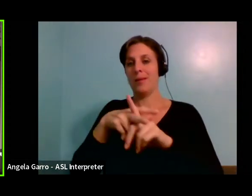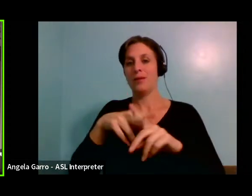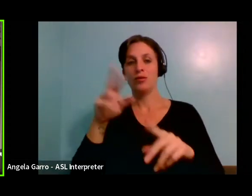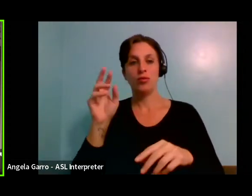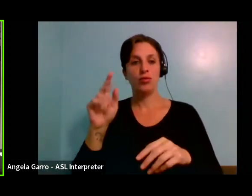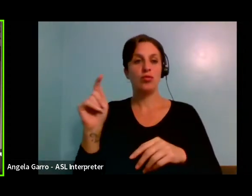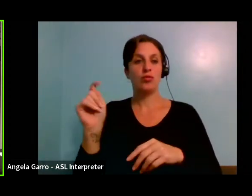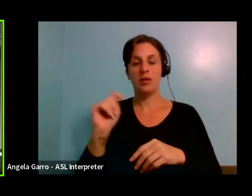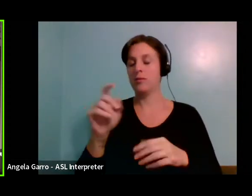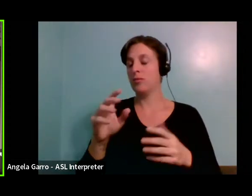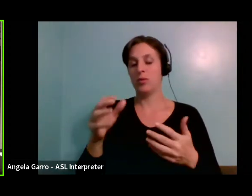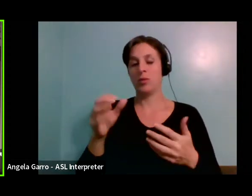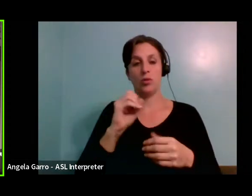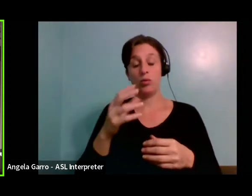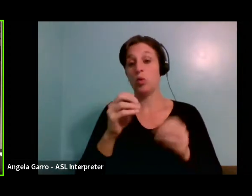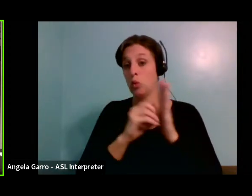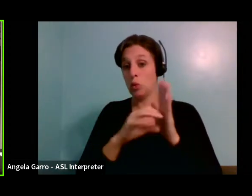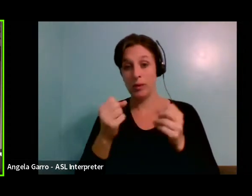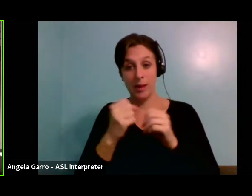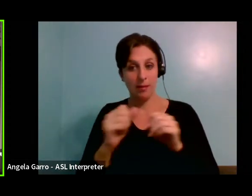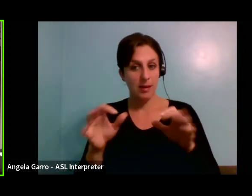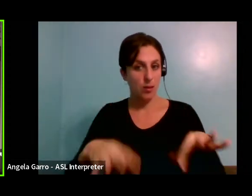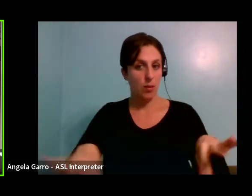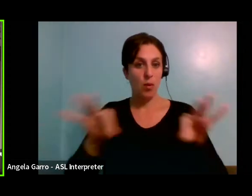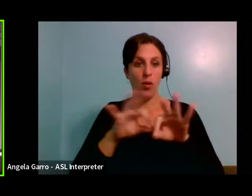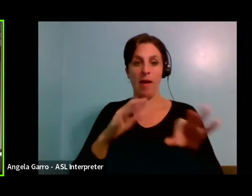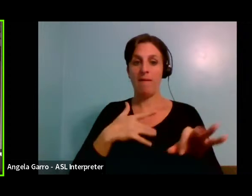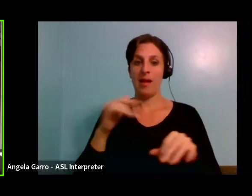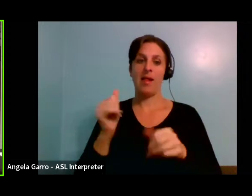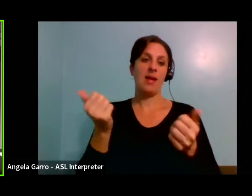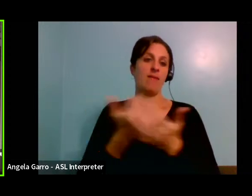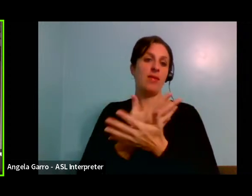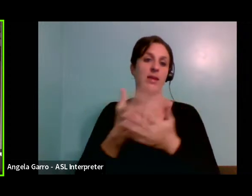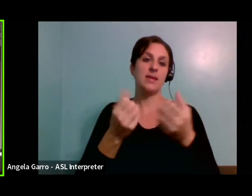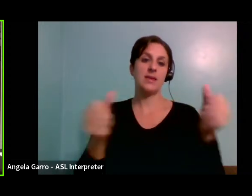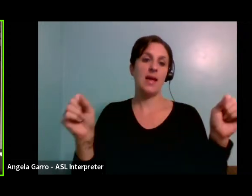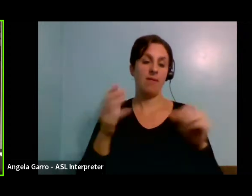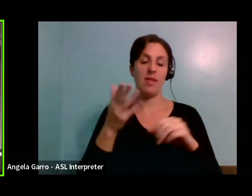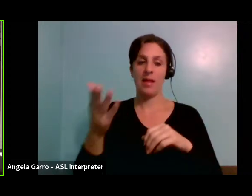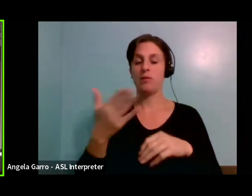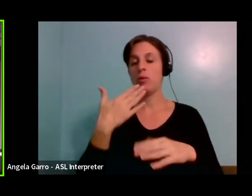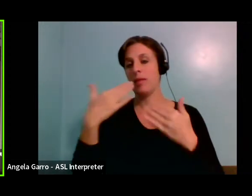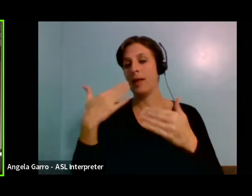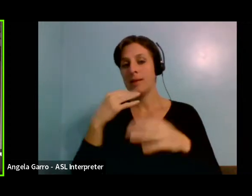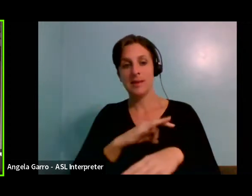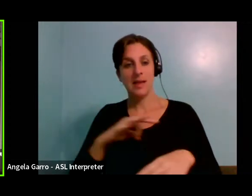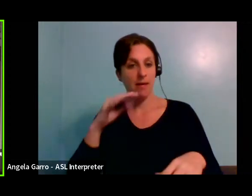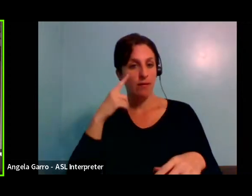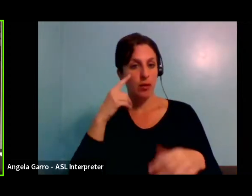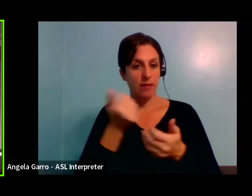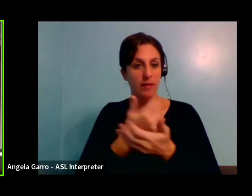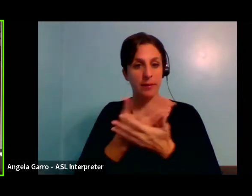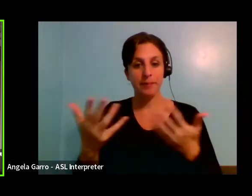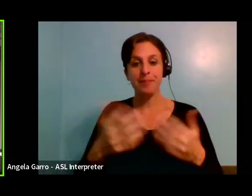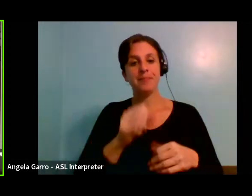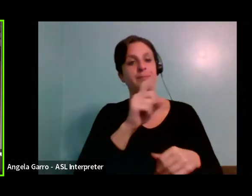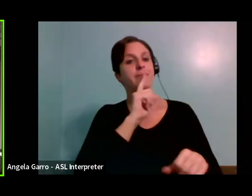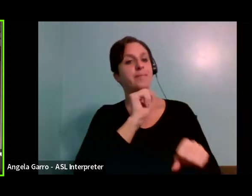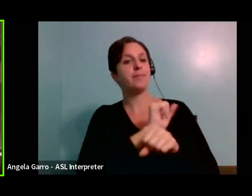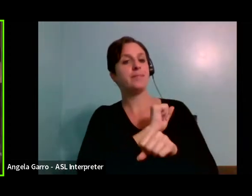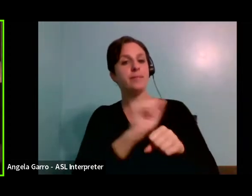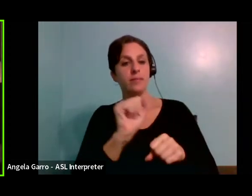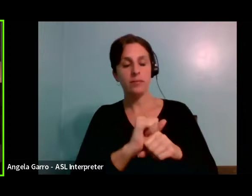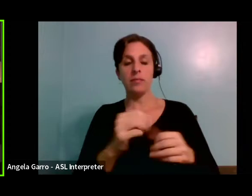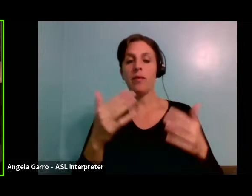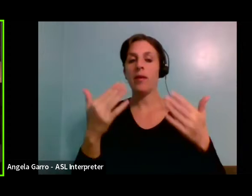student safety is important, and I felt like everything was safe there. And so please thank staff for everything. Great. Absolutely. I want